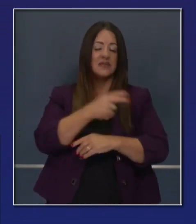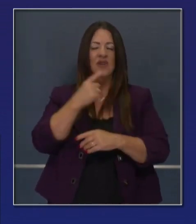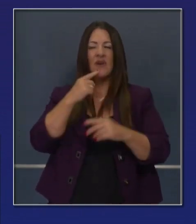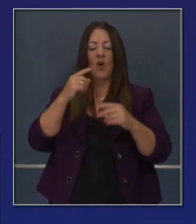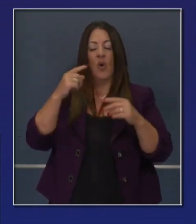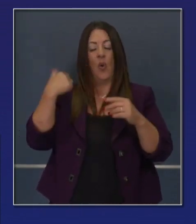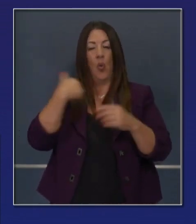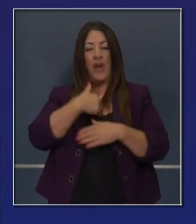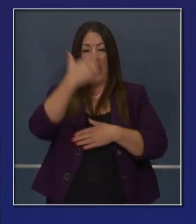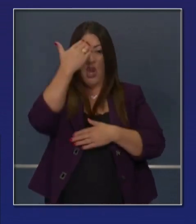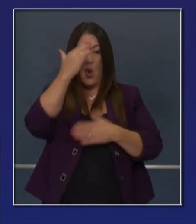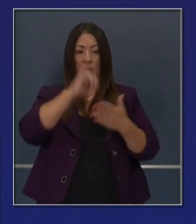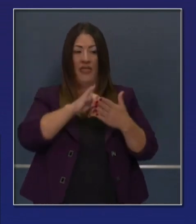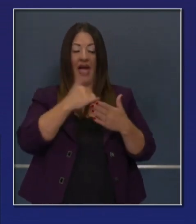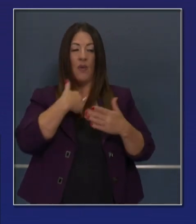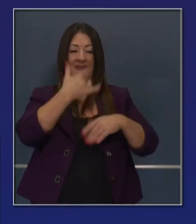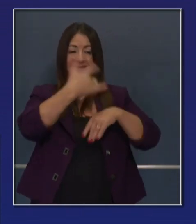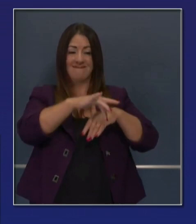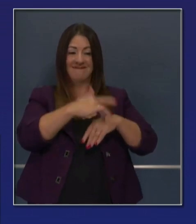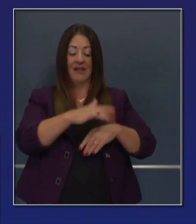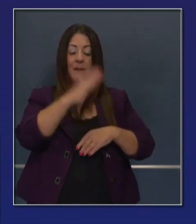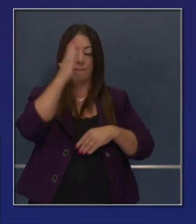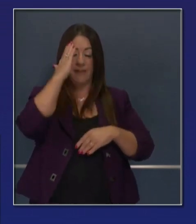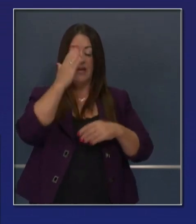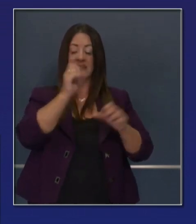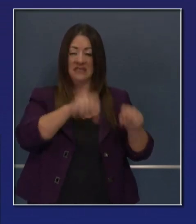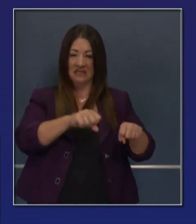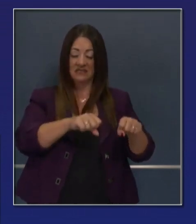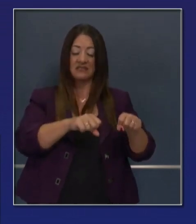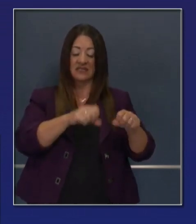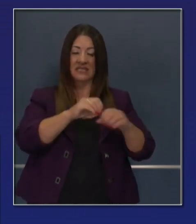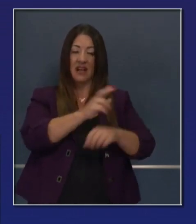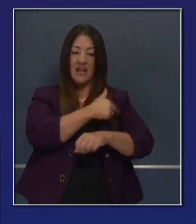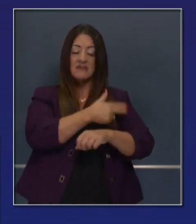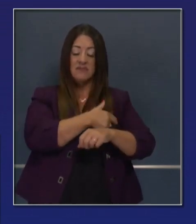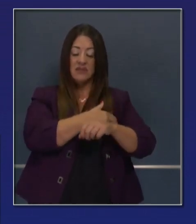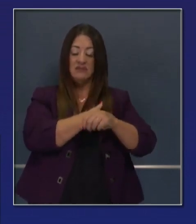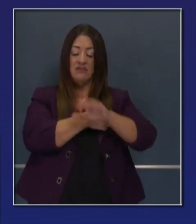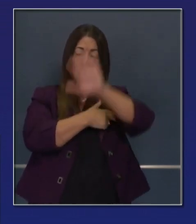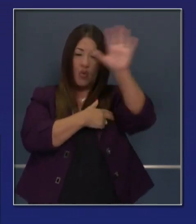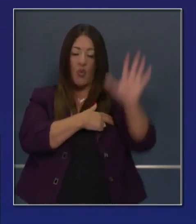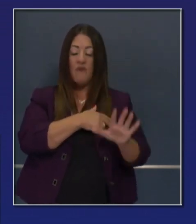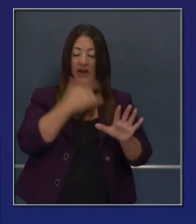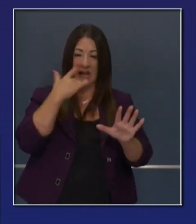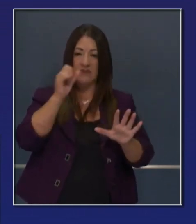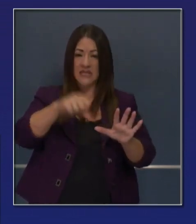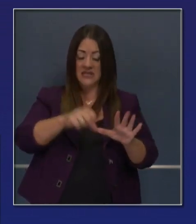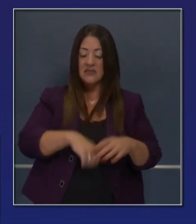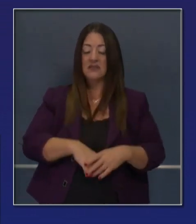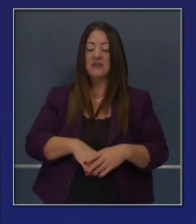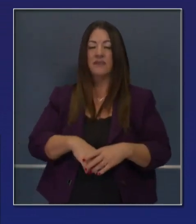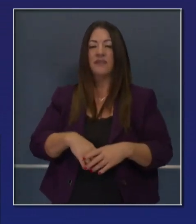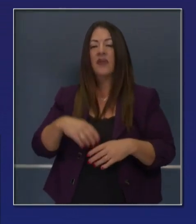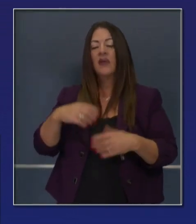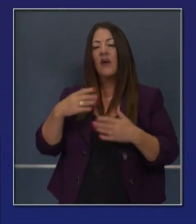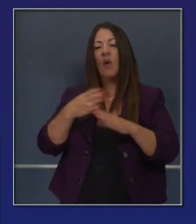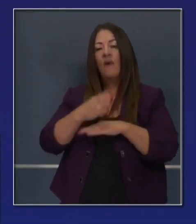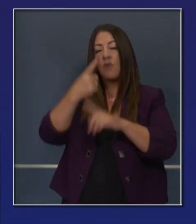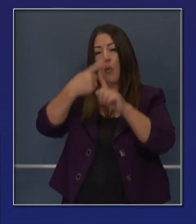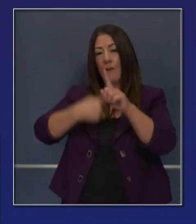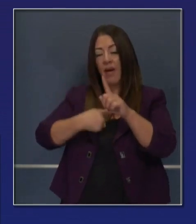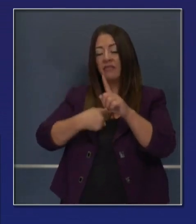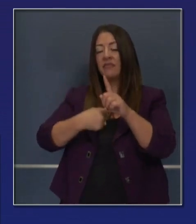capacity remains ample. But nonetheless, we saw weeks and weeks, candidly, months or a month plus